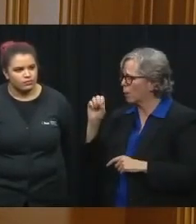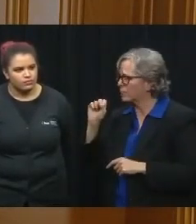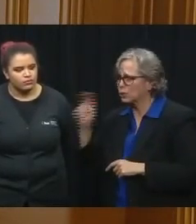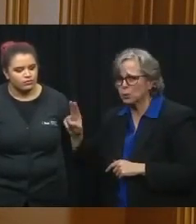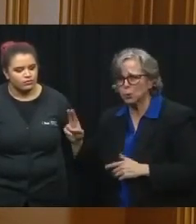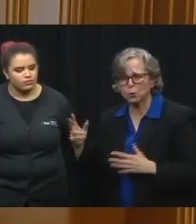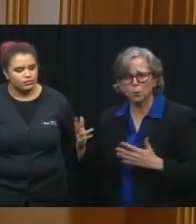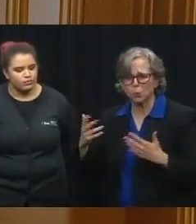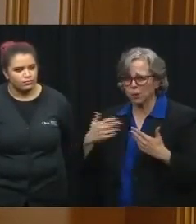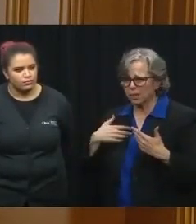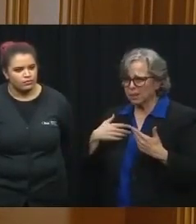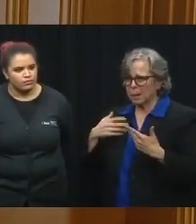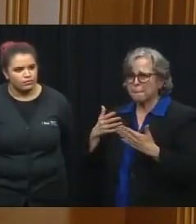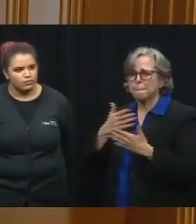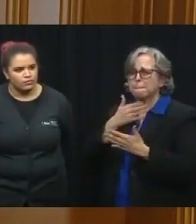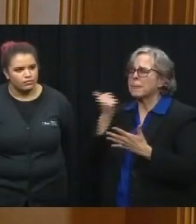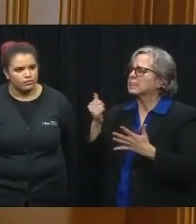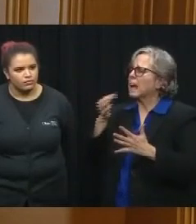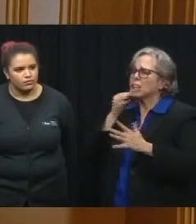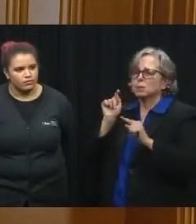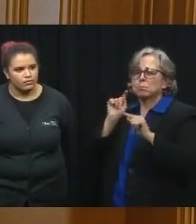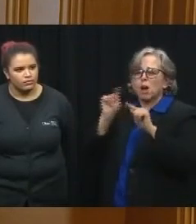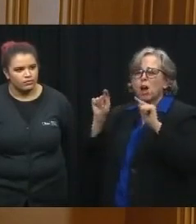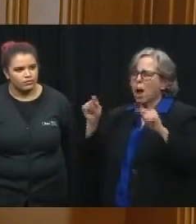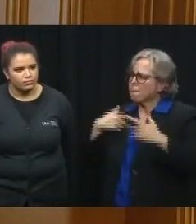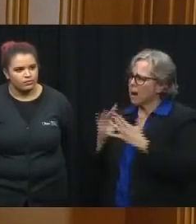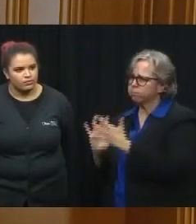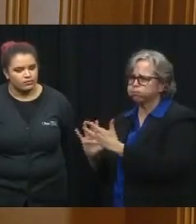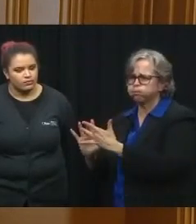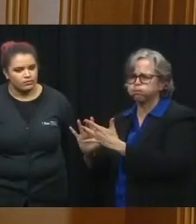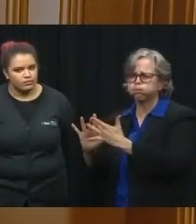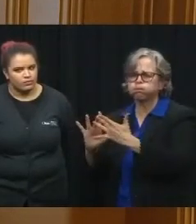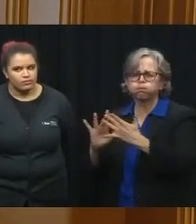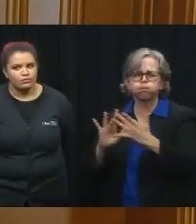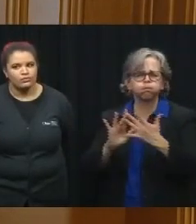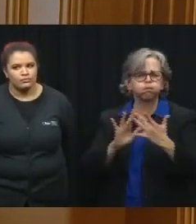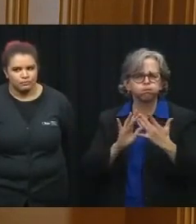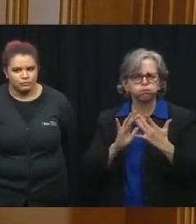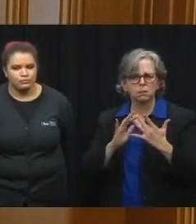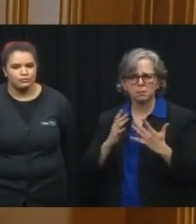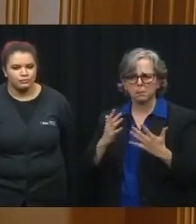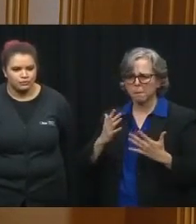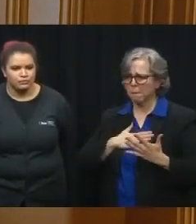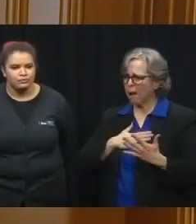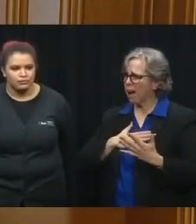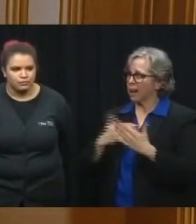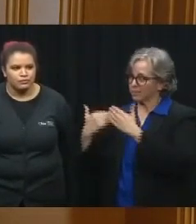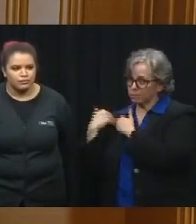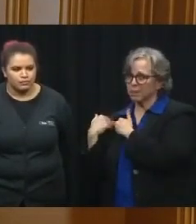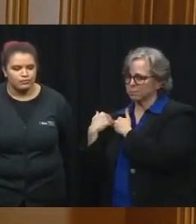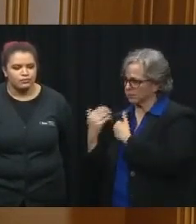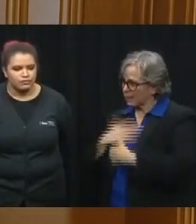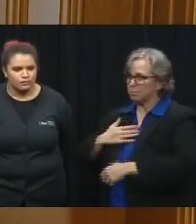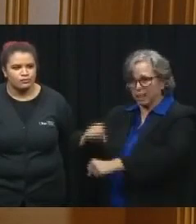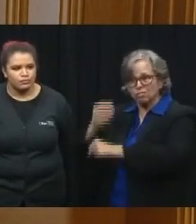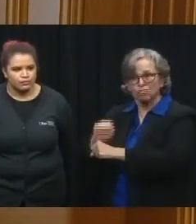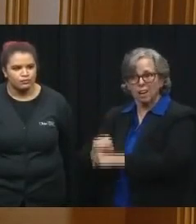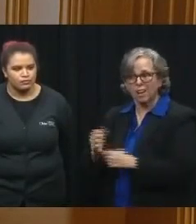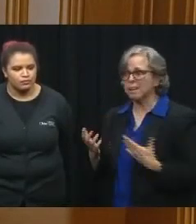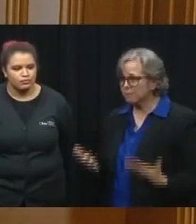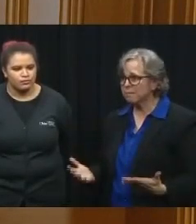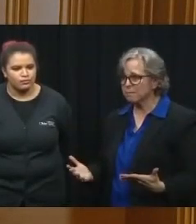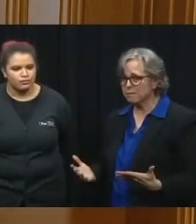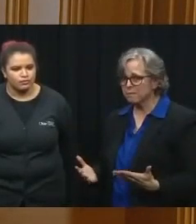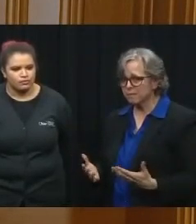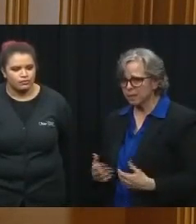can, and that's my obligation as the governor of the state of Ohio, is to do everything that we can to